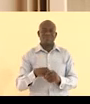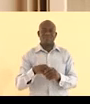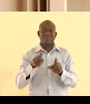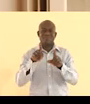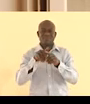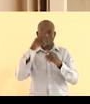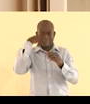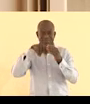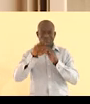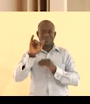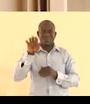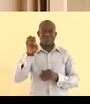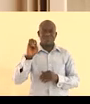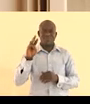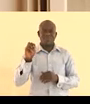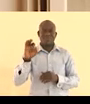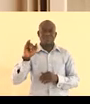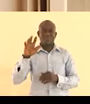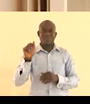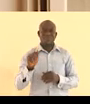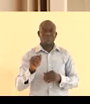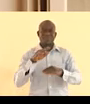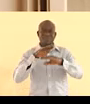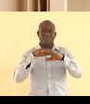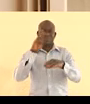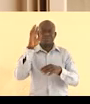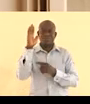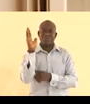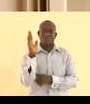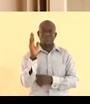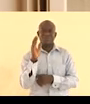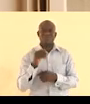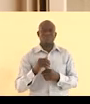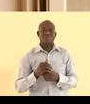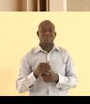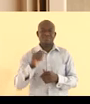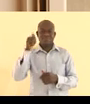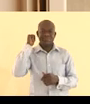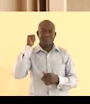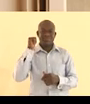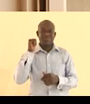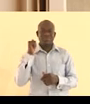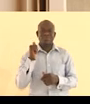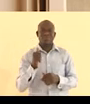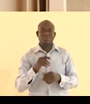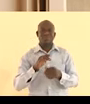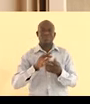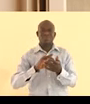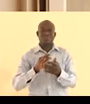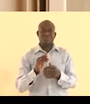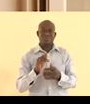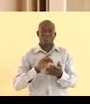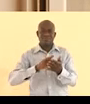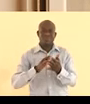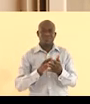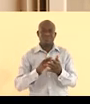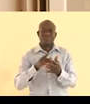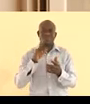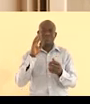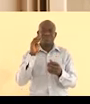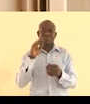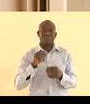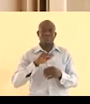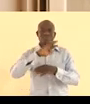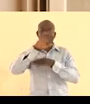was called by God, and in the face of all the dangers, the rejection, the threat by the kings, the